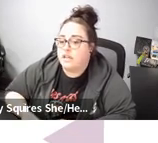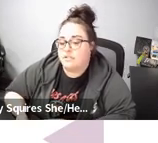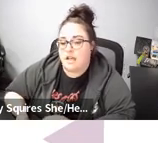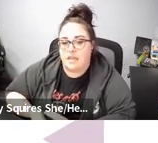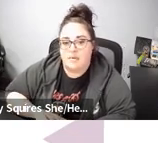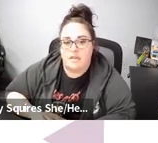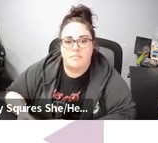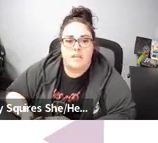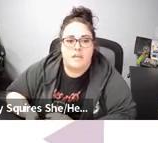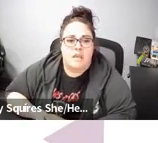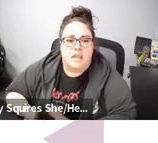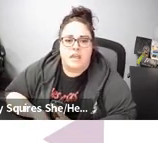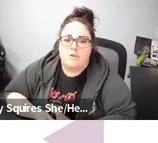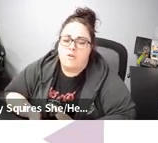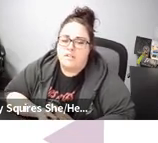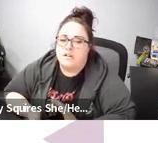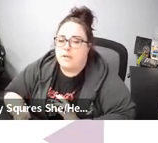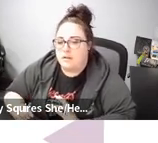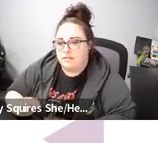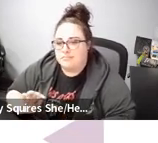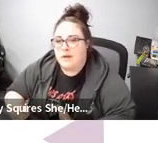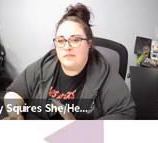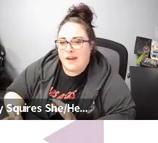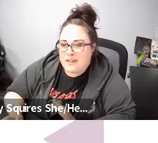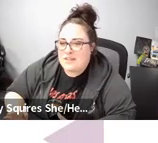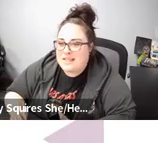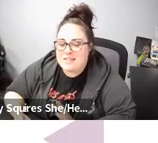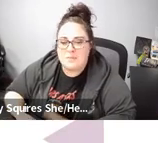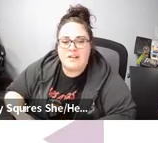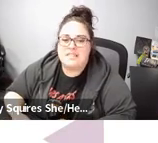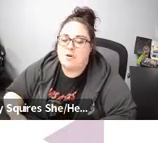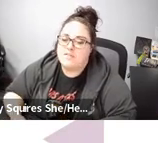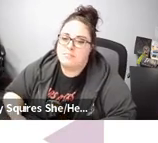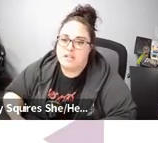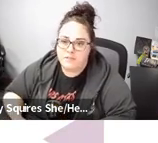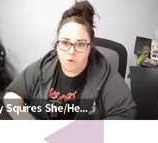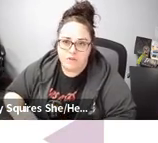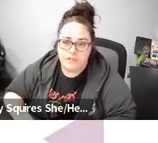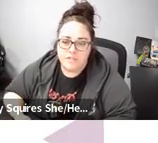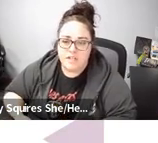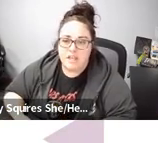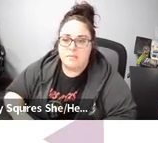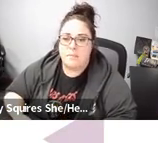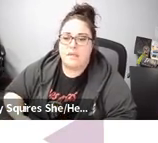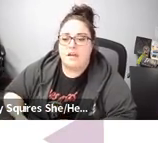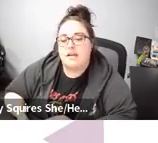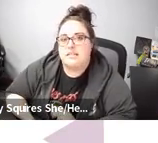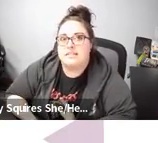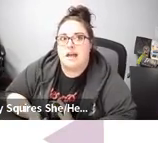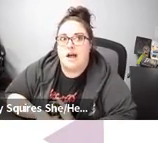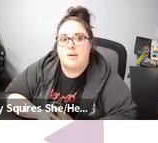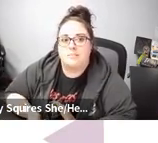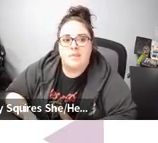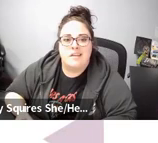for tabletop gaming. And we'll go over a little bit of other things as well. It's more of a brief overview today,